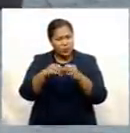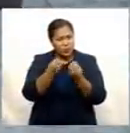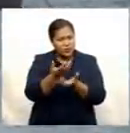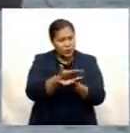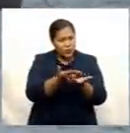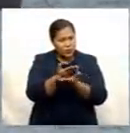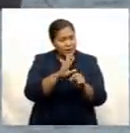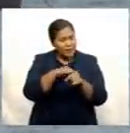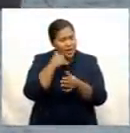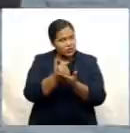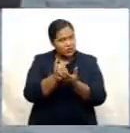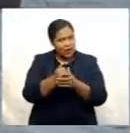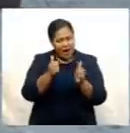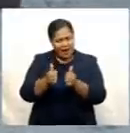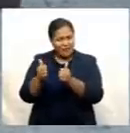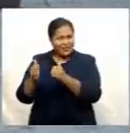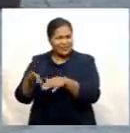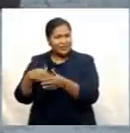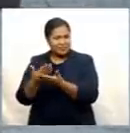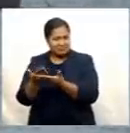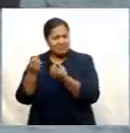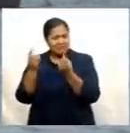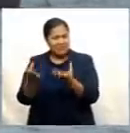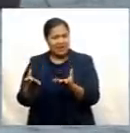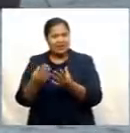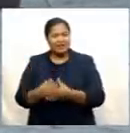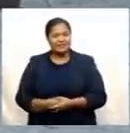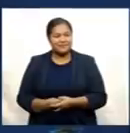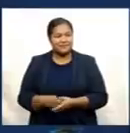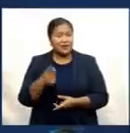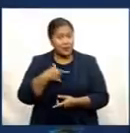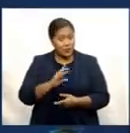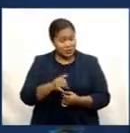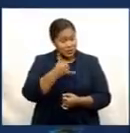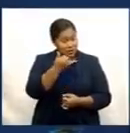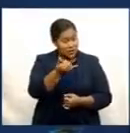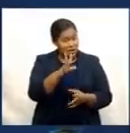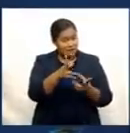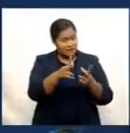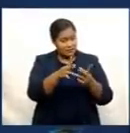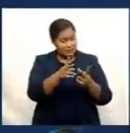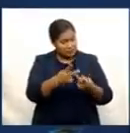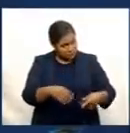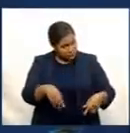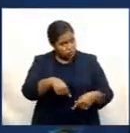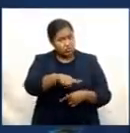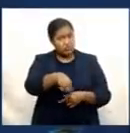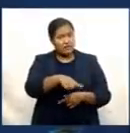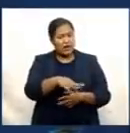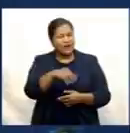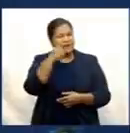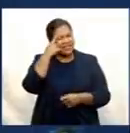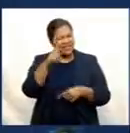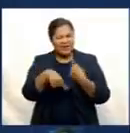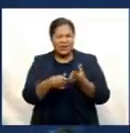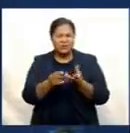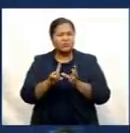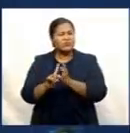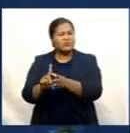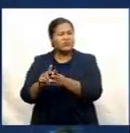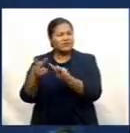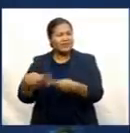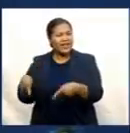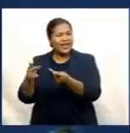the arrangements on the ground are ready. Because if they're leaving from Suva, we may need to think about quarantine facilities